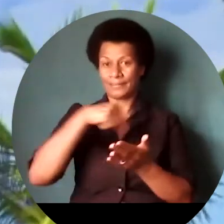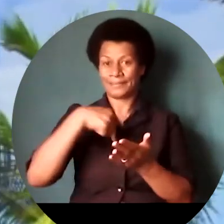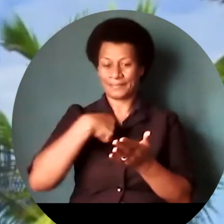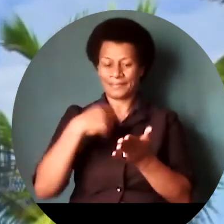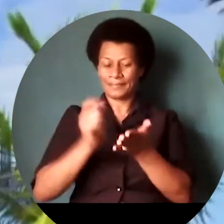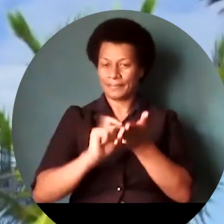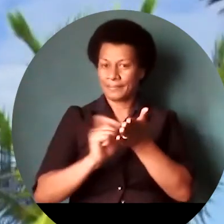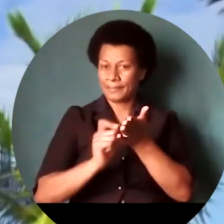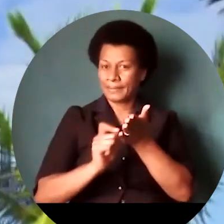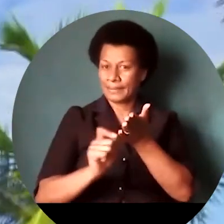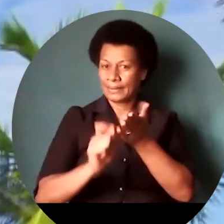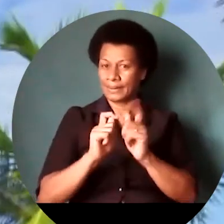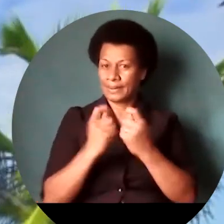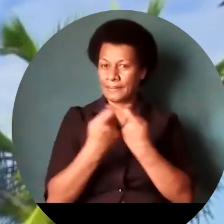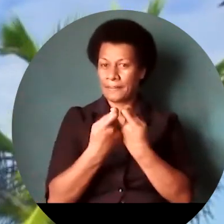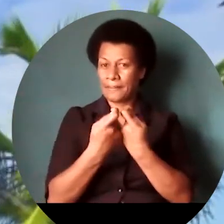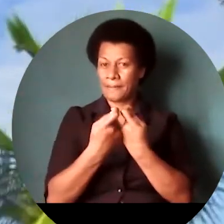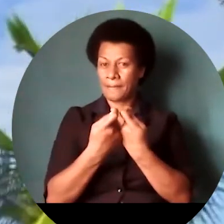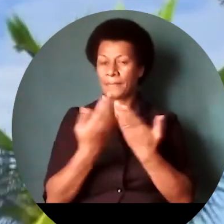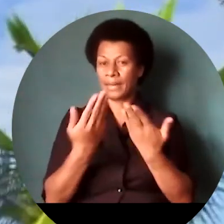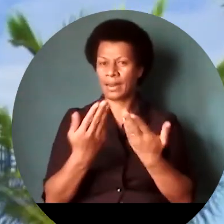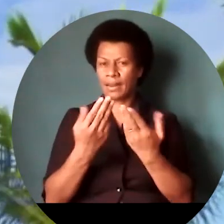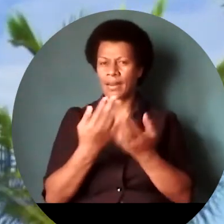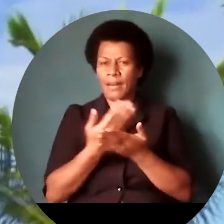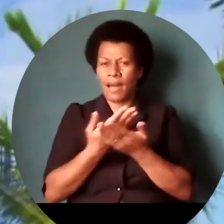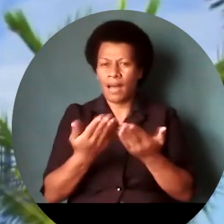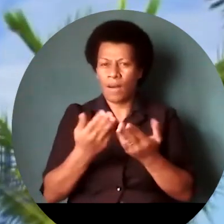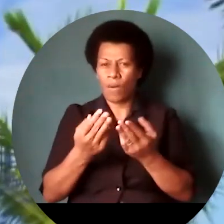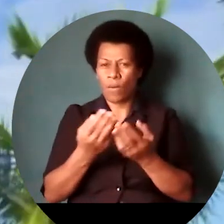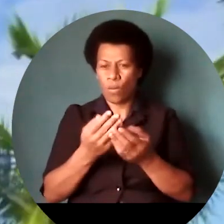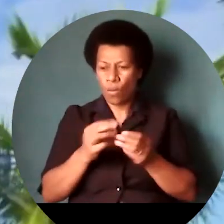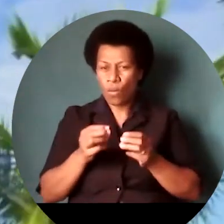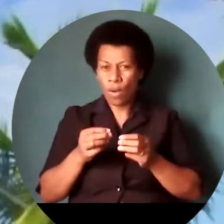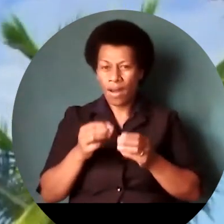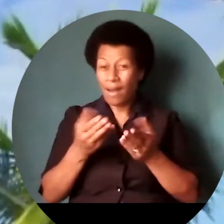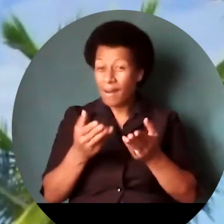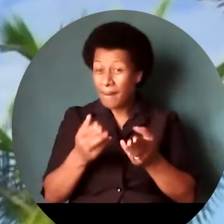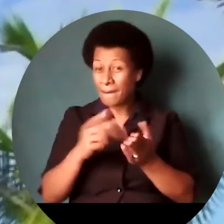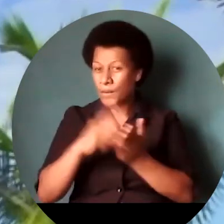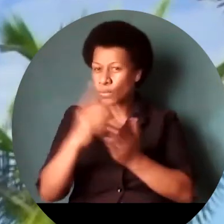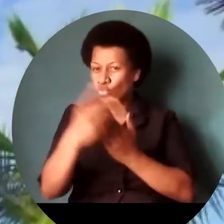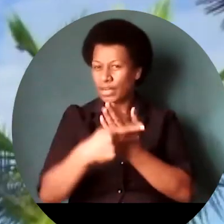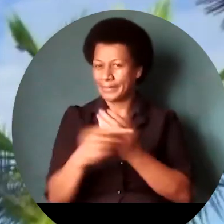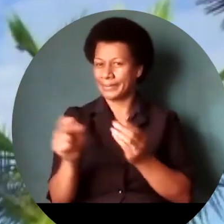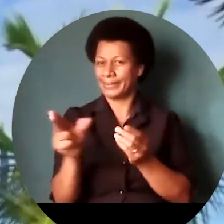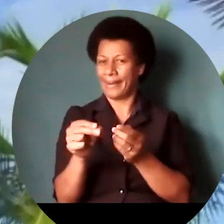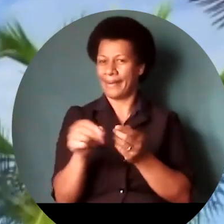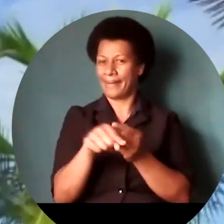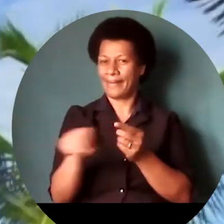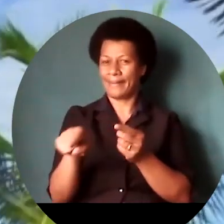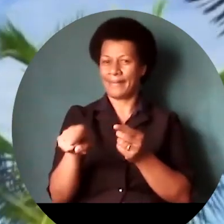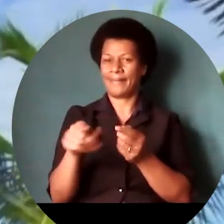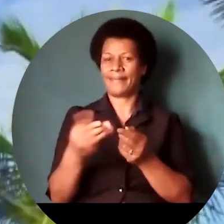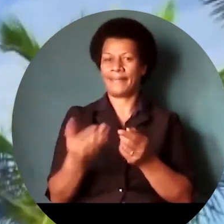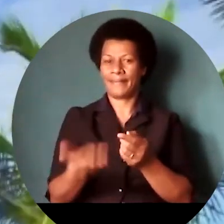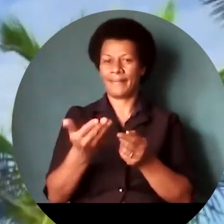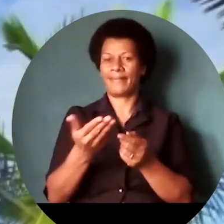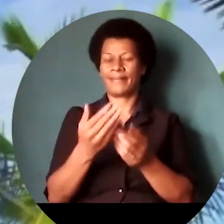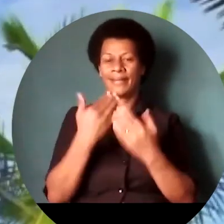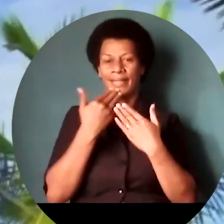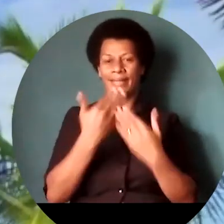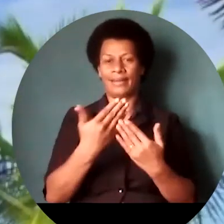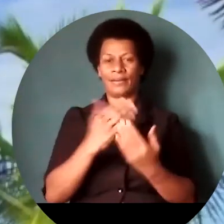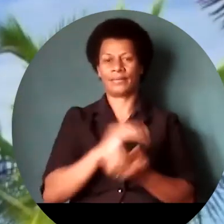project plan to completion. And finally, I'll be part of the writing team as well, with the task of looking at the methodology and timeline for the